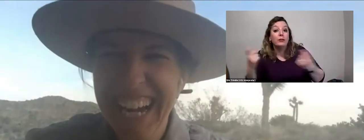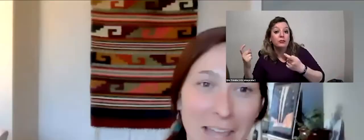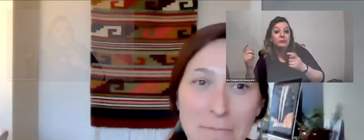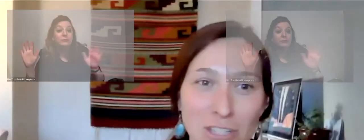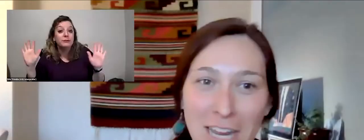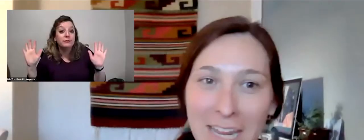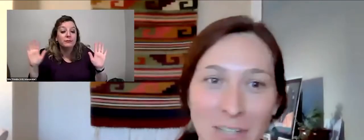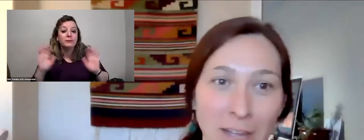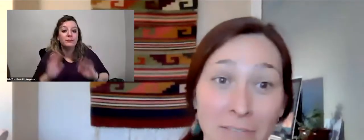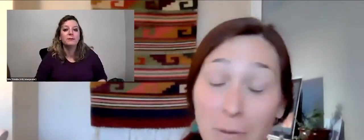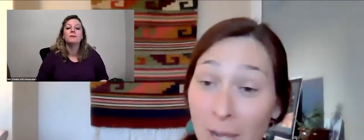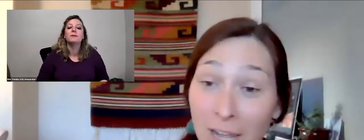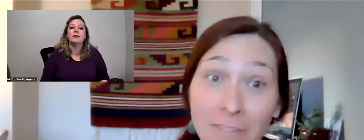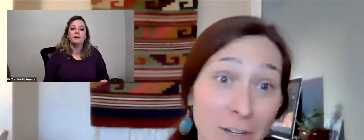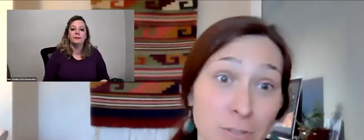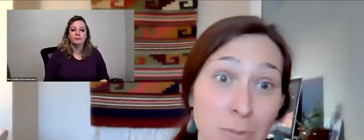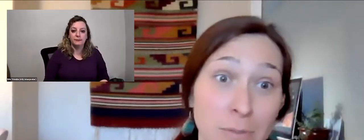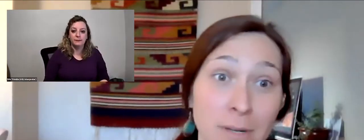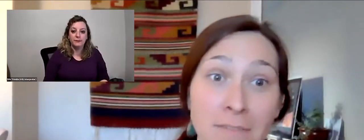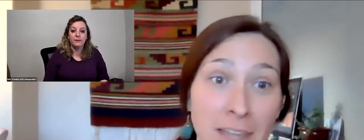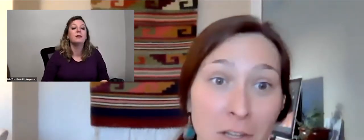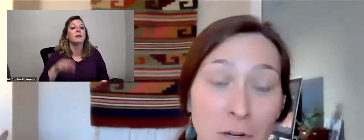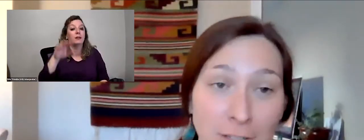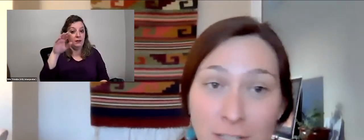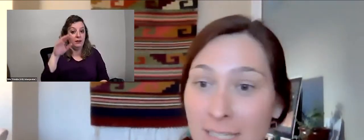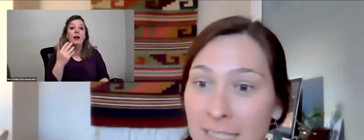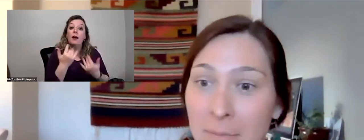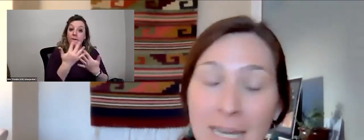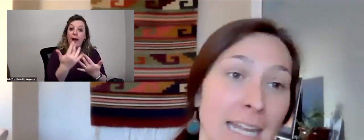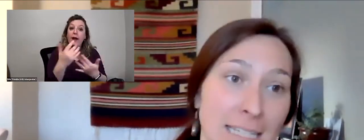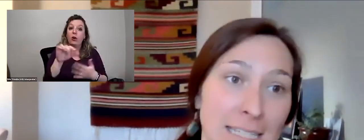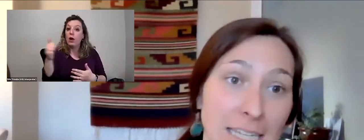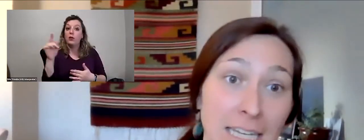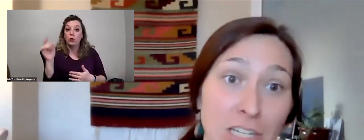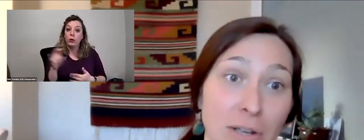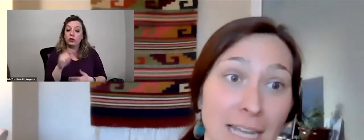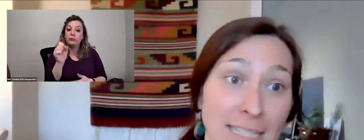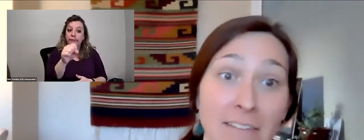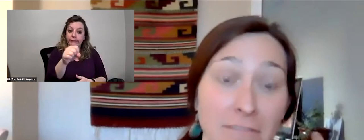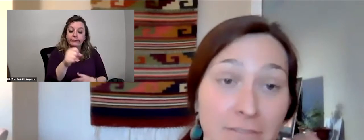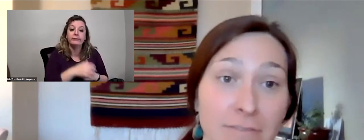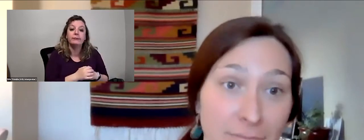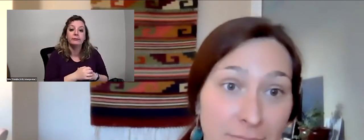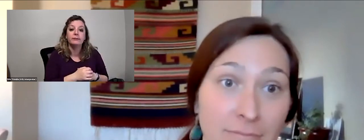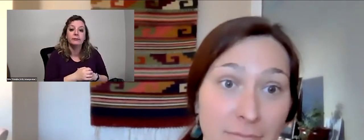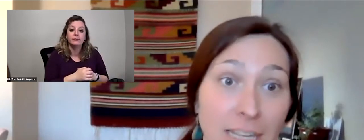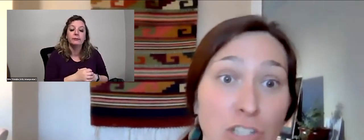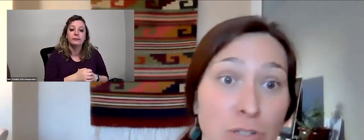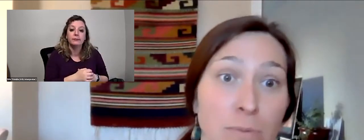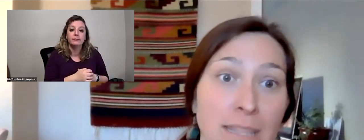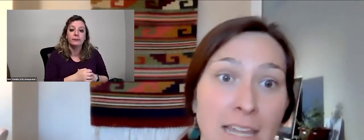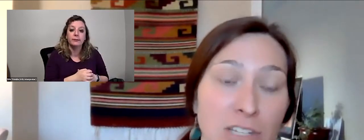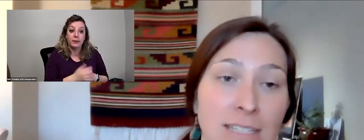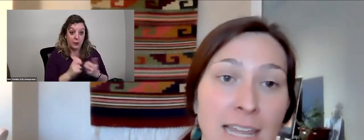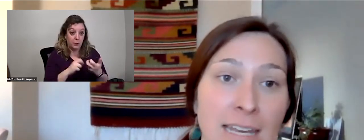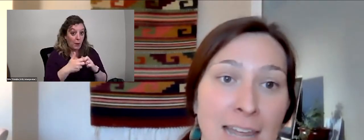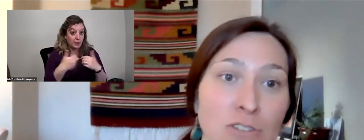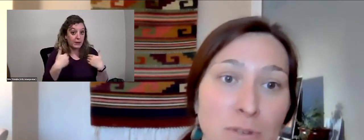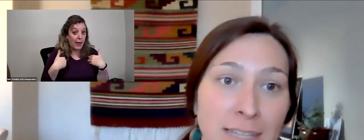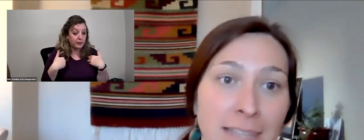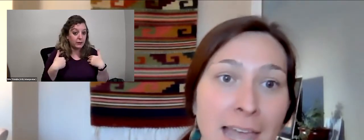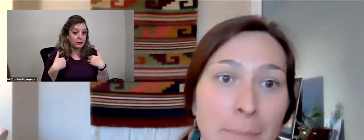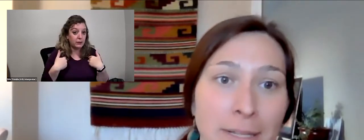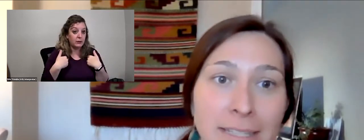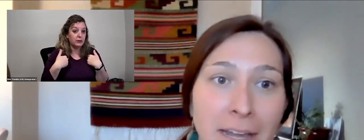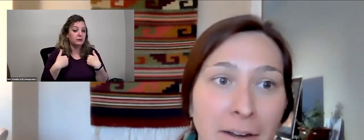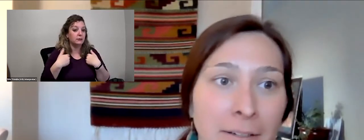Okay. Climate change. Wildfires was one of the other questions that someone has that you guys have issues with that. Is that a